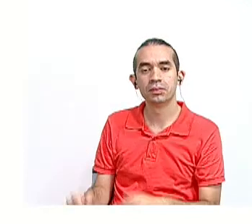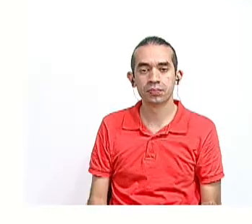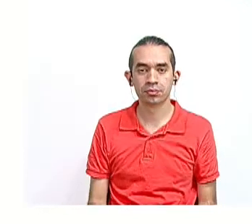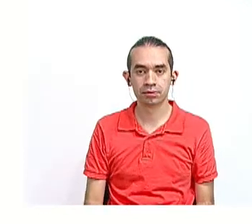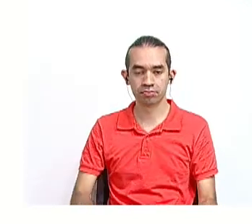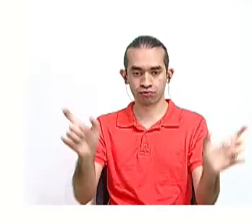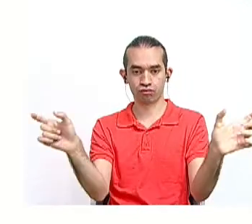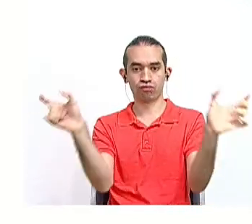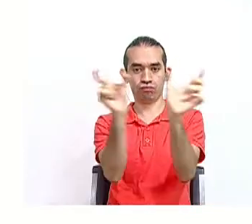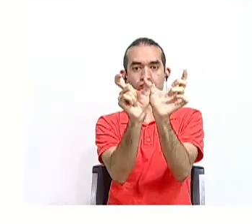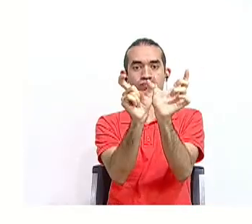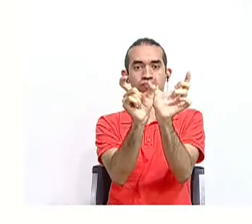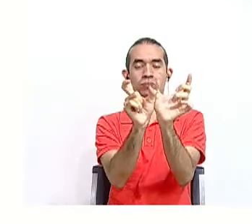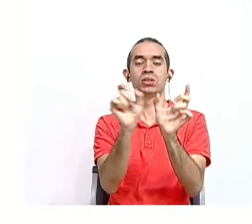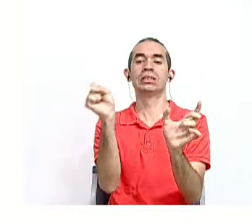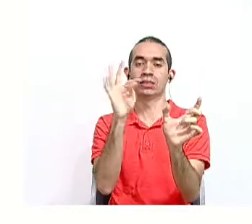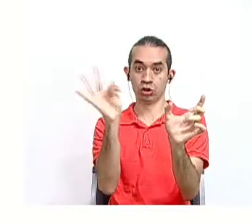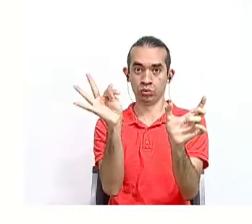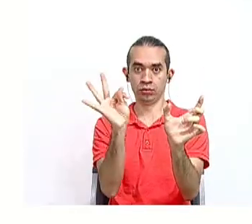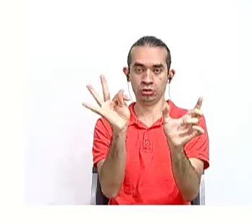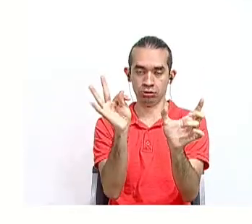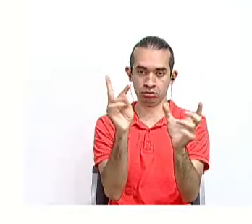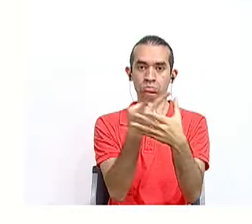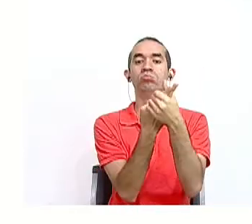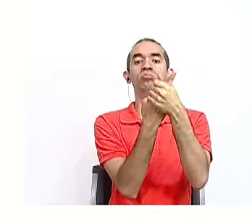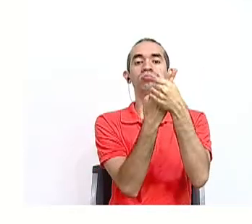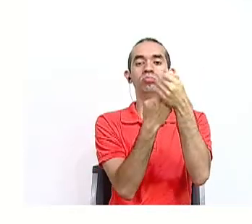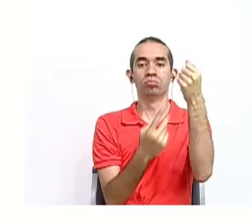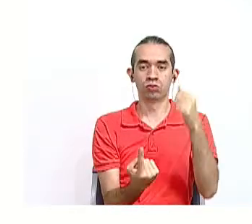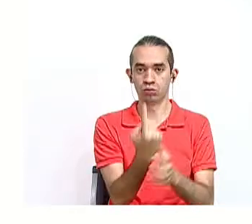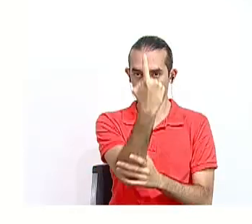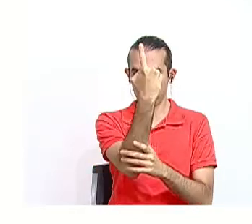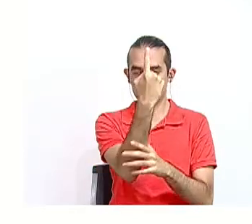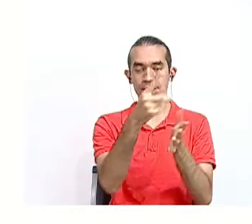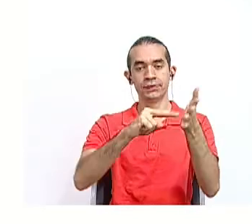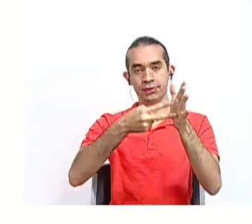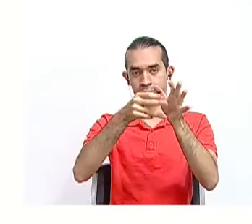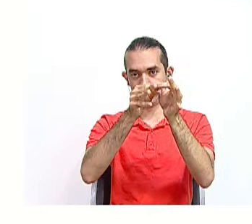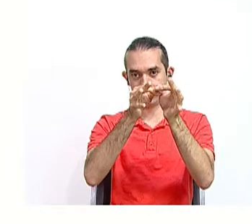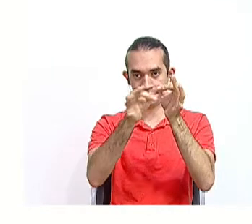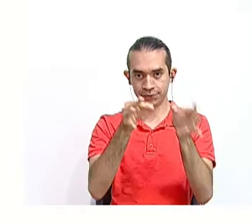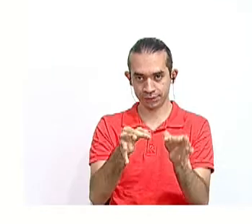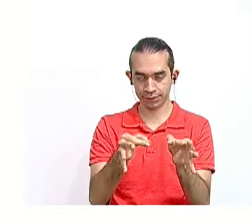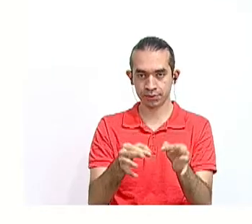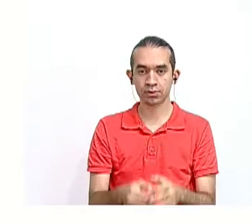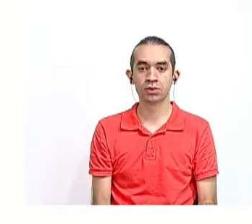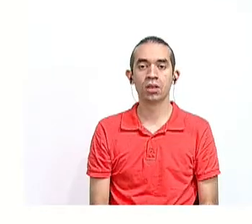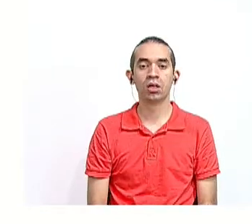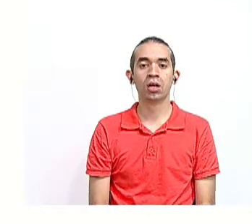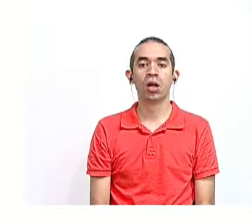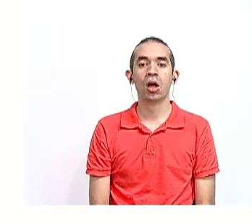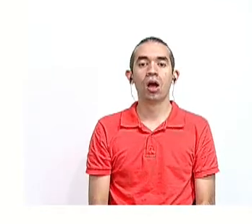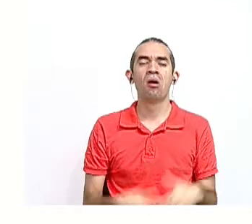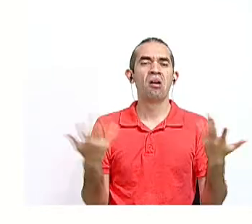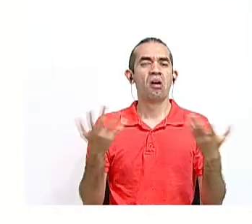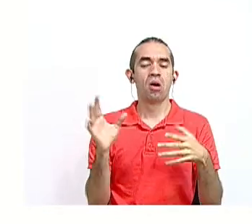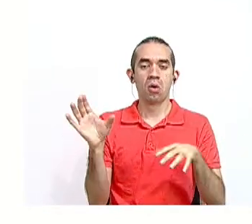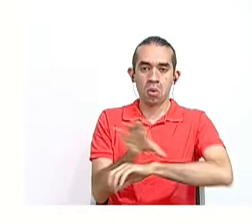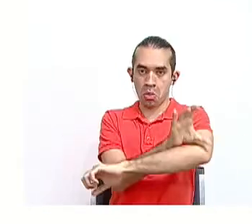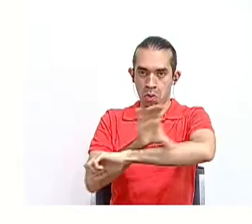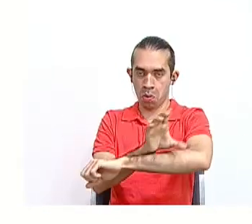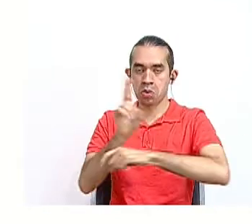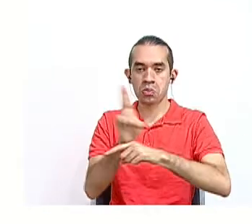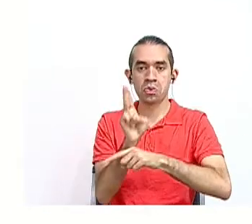compound noun because it's two words forming just one definition. So let me tell you that the computer user